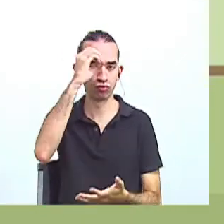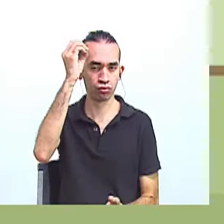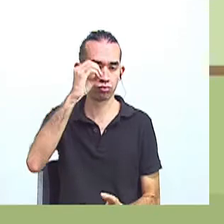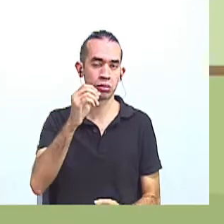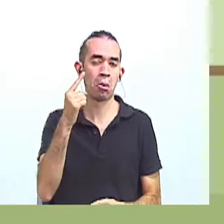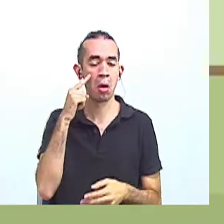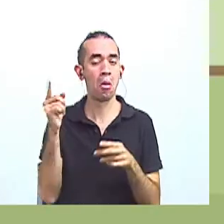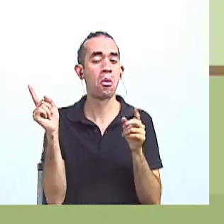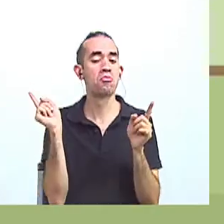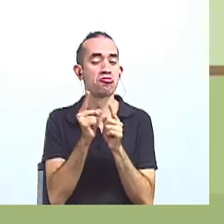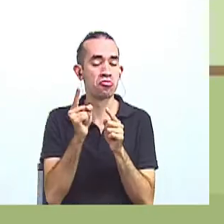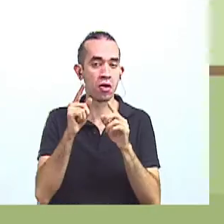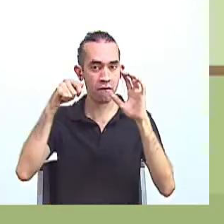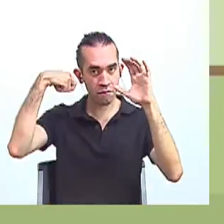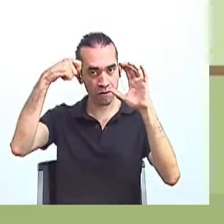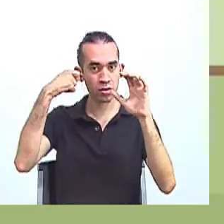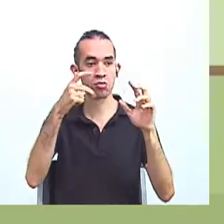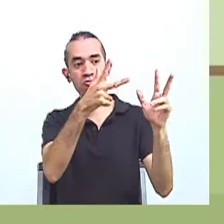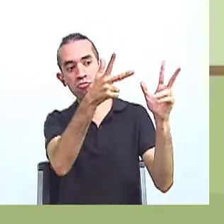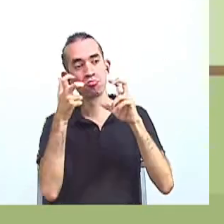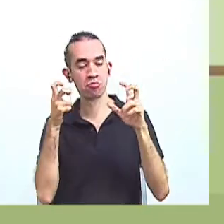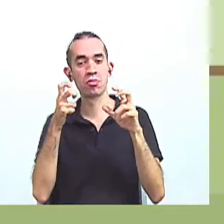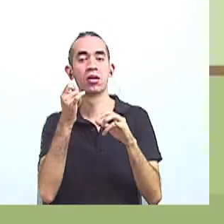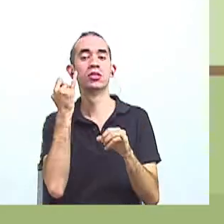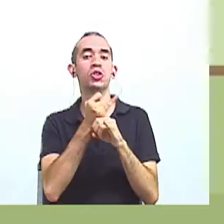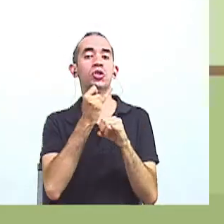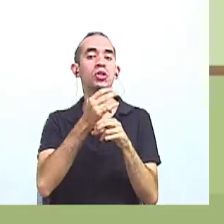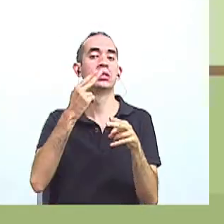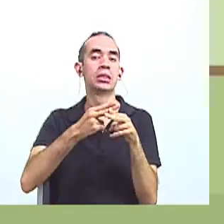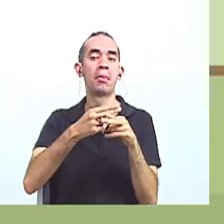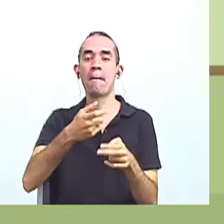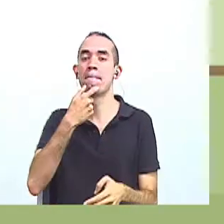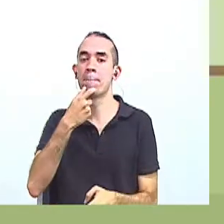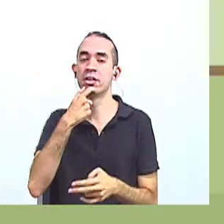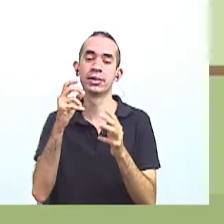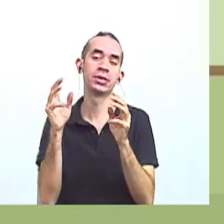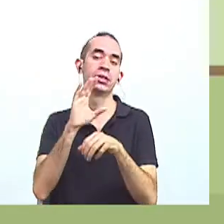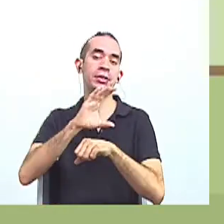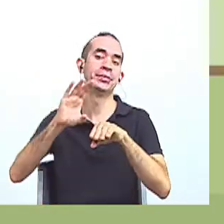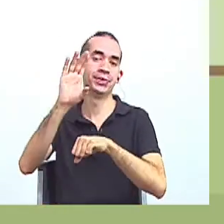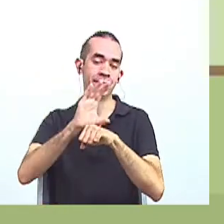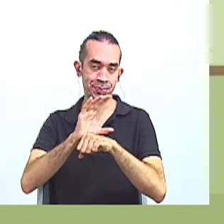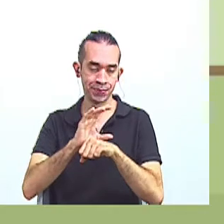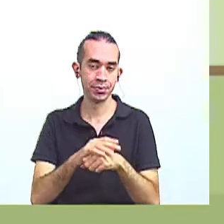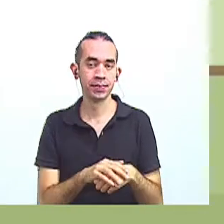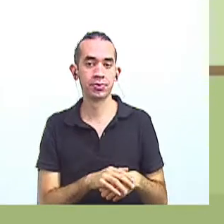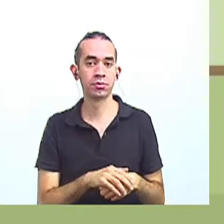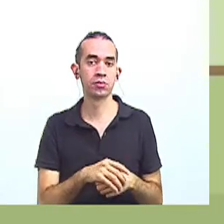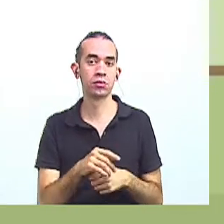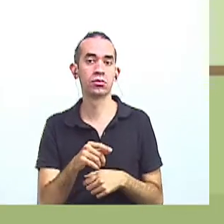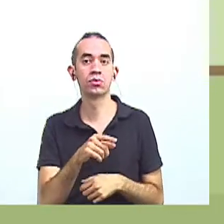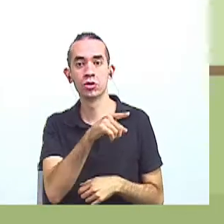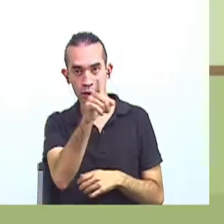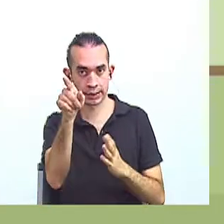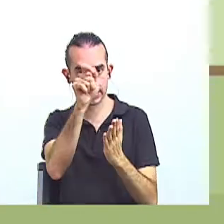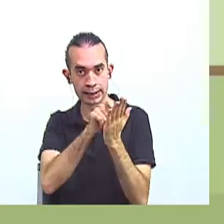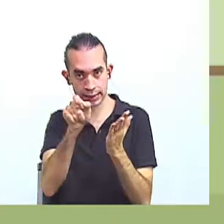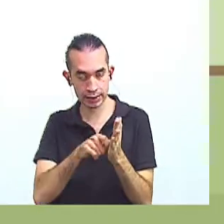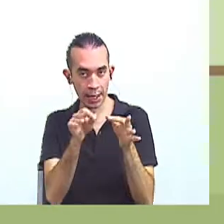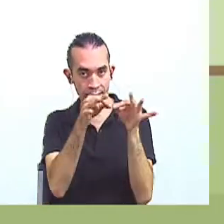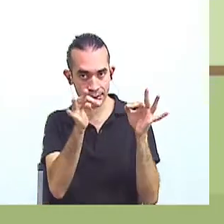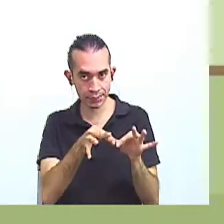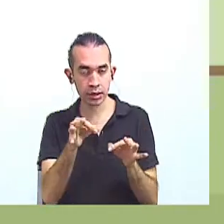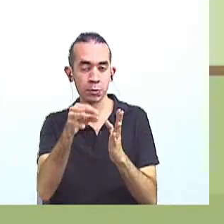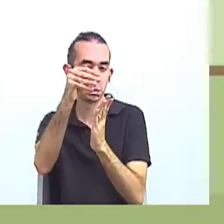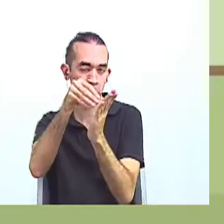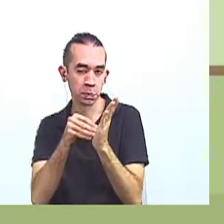short video I took from the British Council. As you listen, I want you to take notes about the different phrases, and I